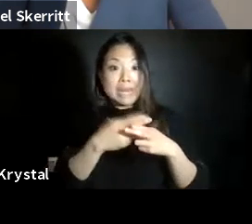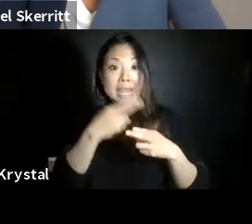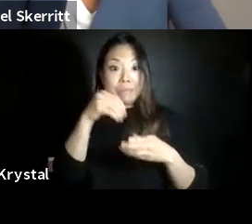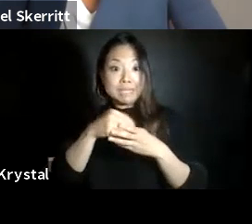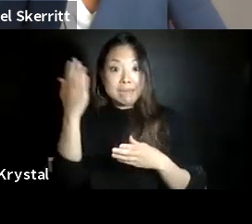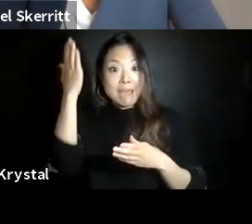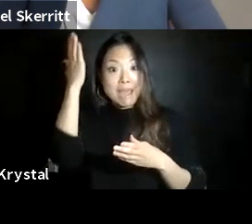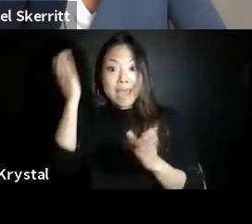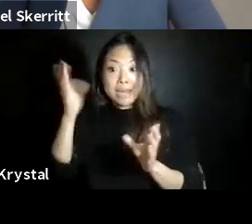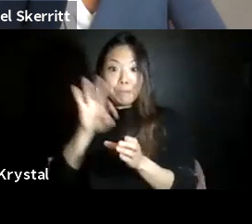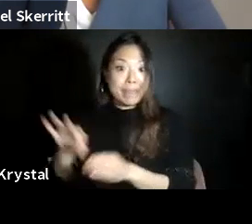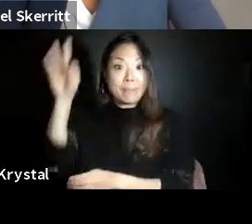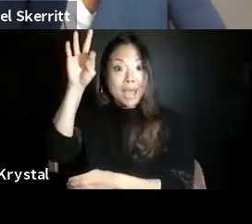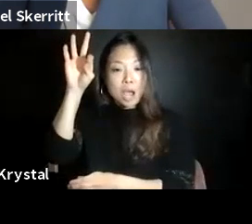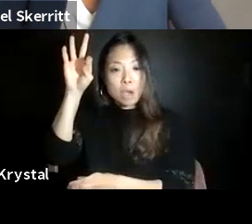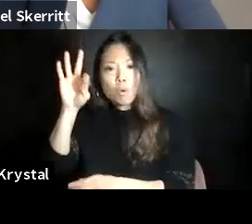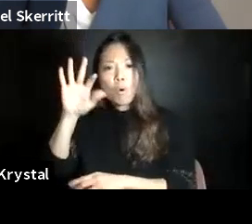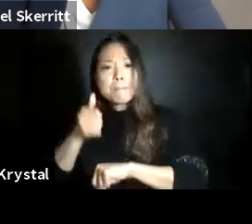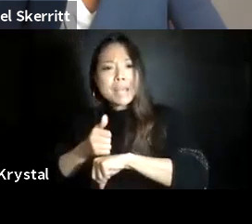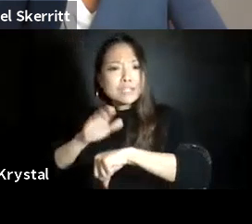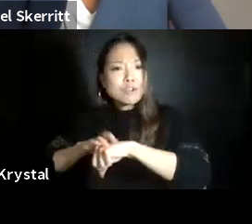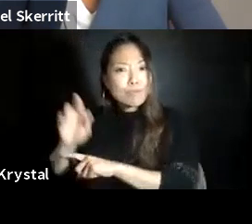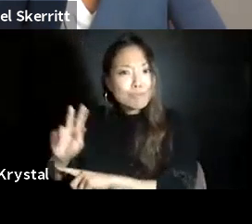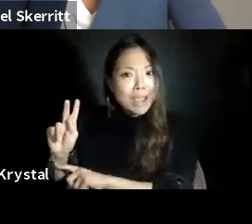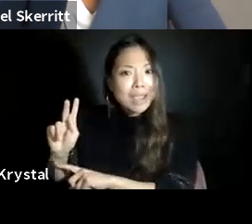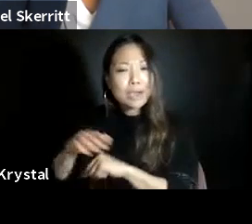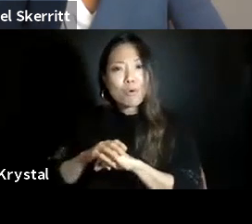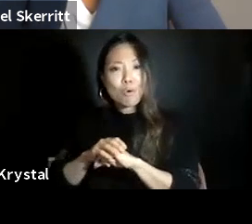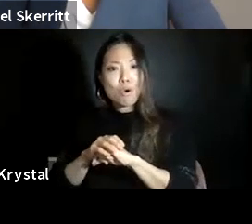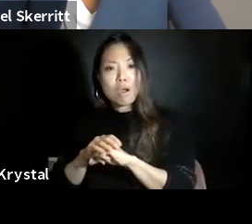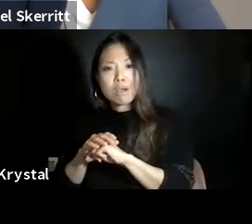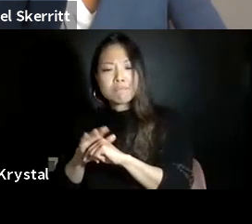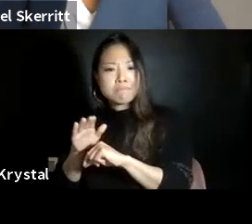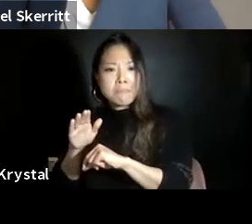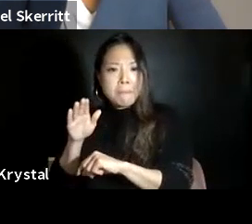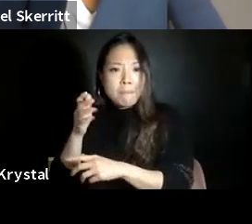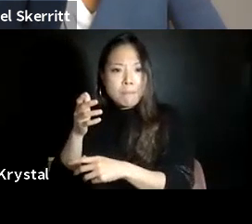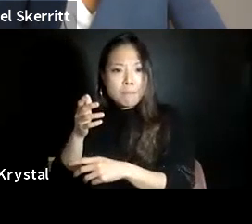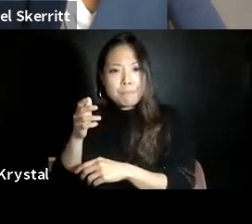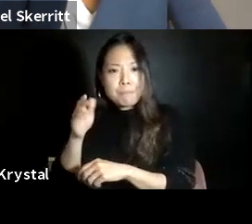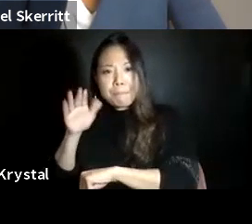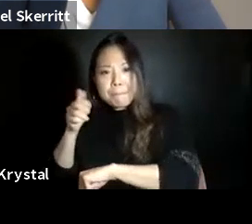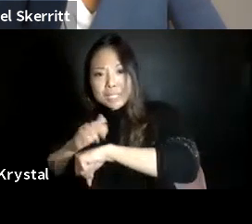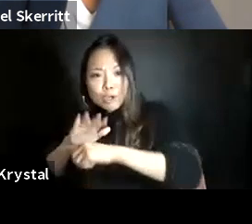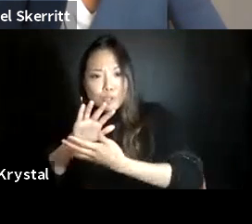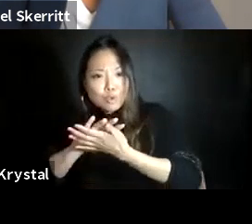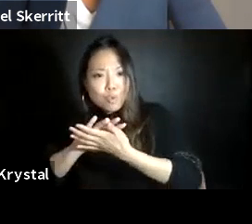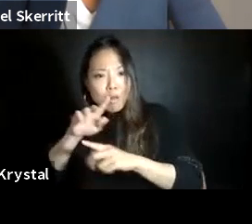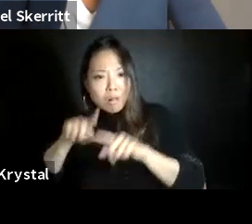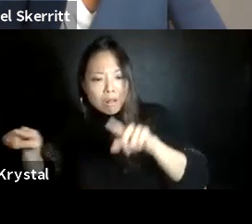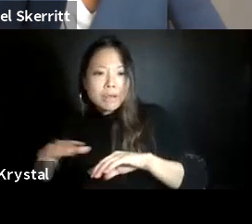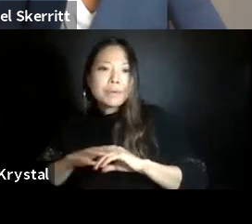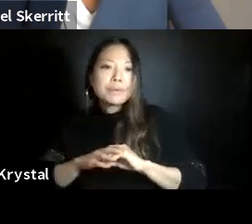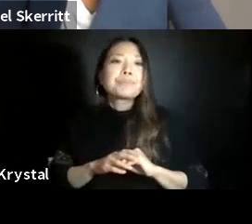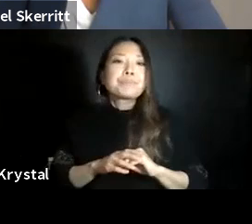based on ranking? Is that based on per school? Yep. I was originally thinking if we were going to do the